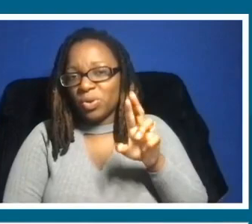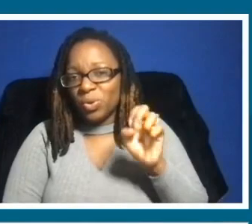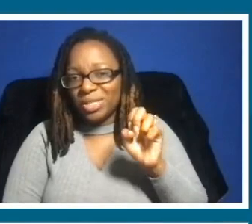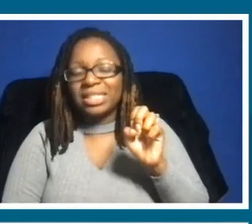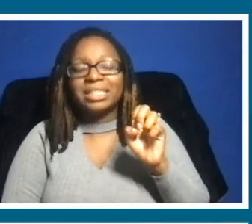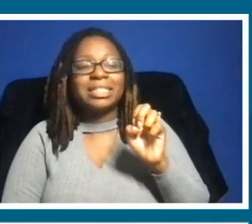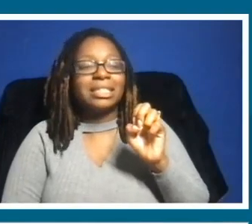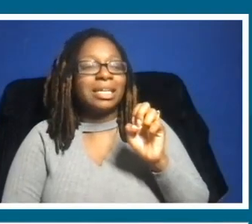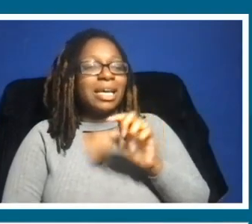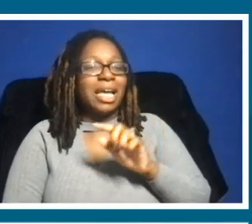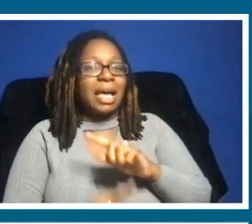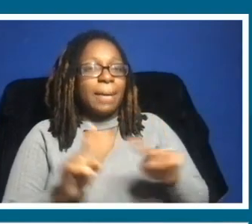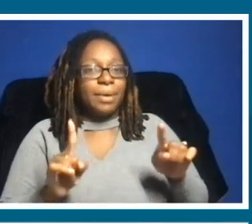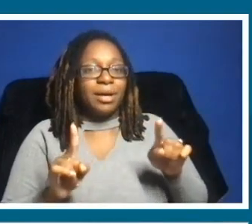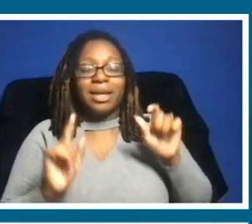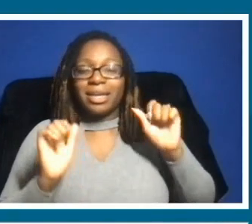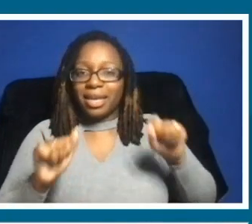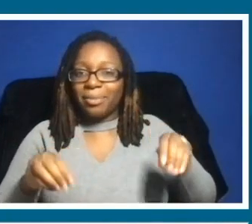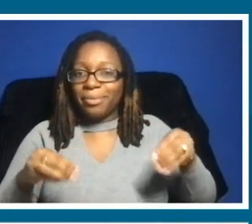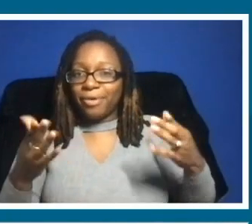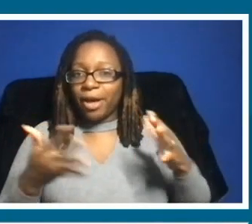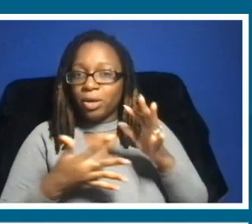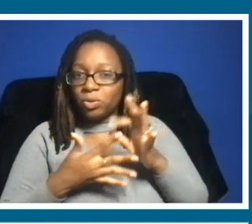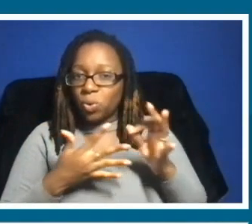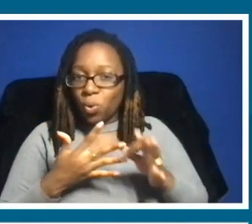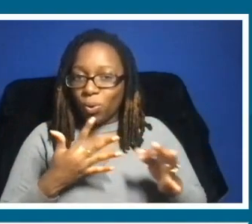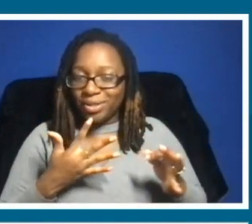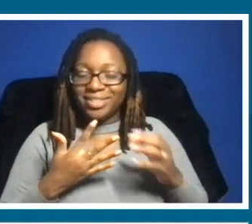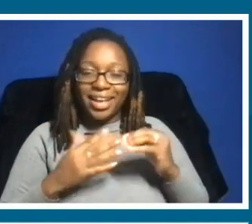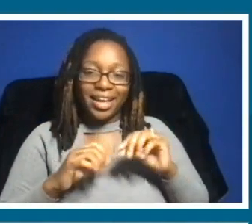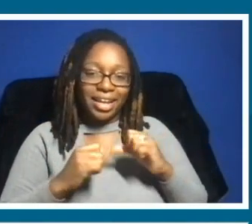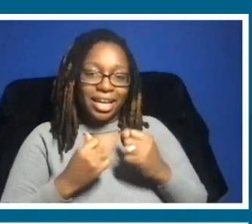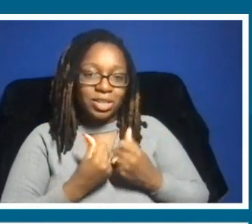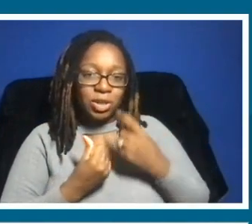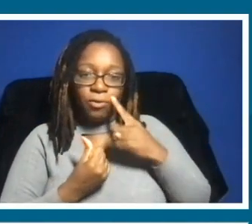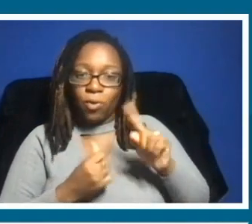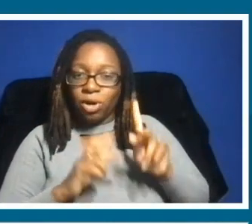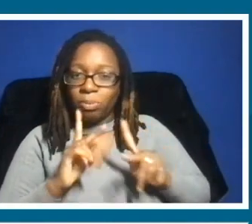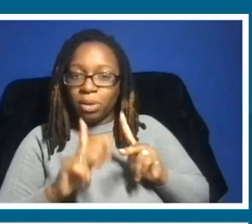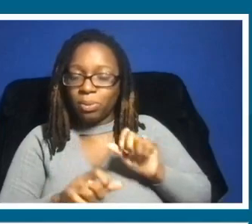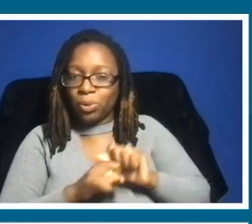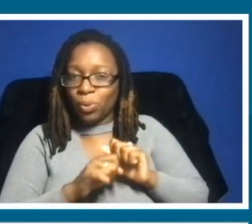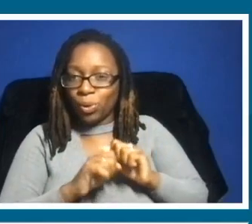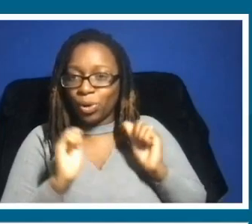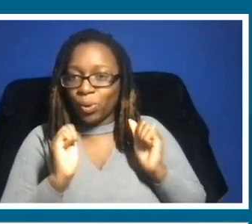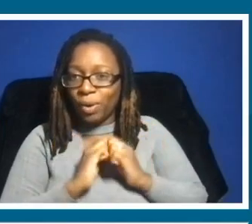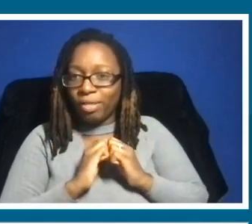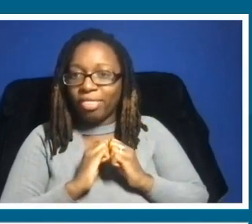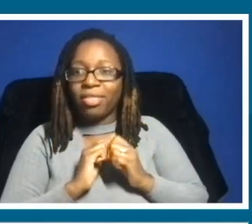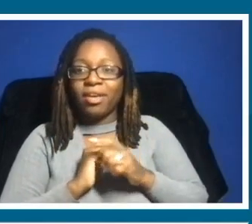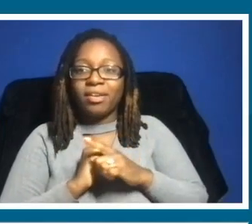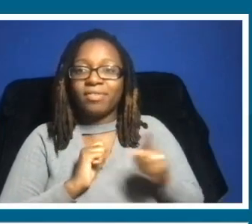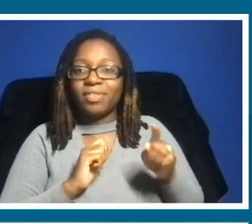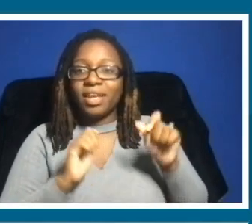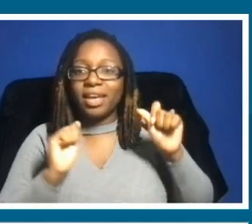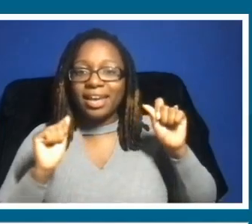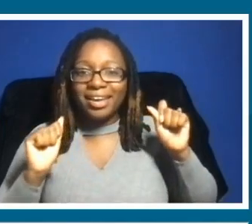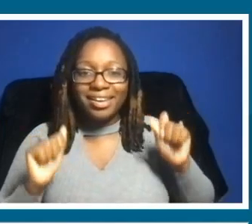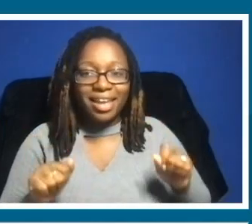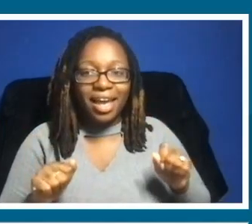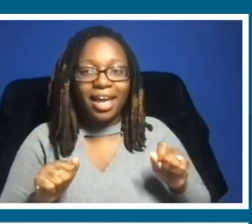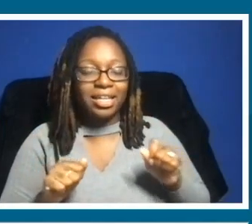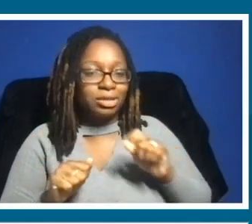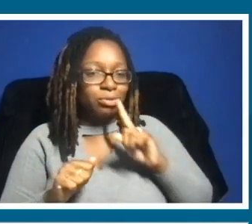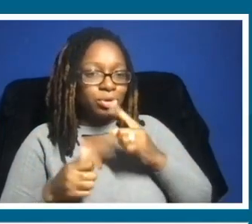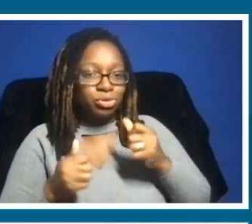that gives choice and agency to the participants you're working with so that they can gravitate towards the source that's